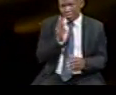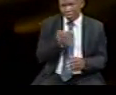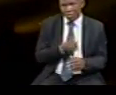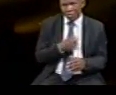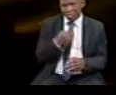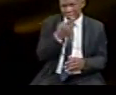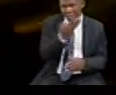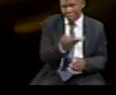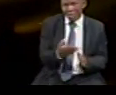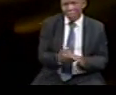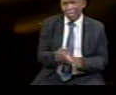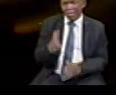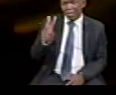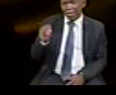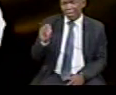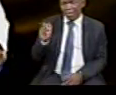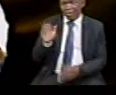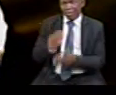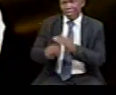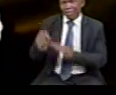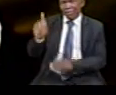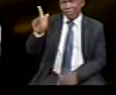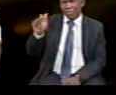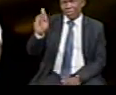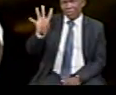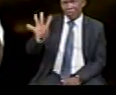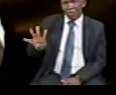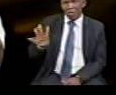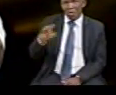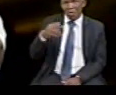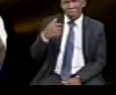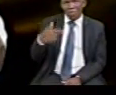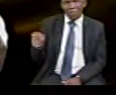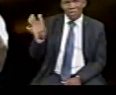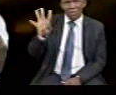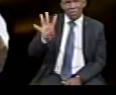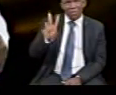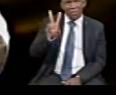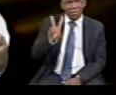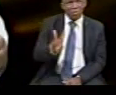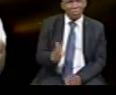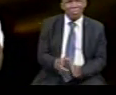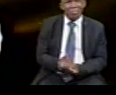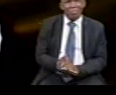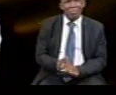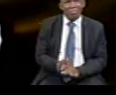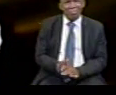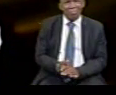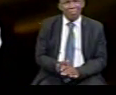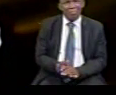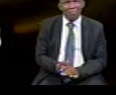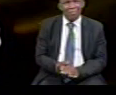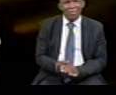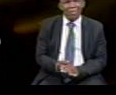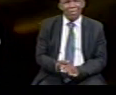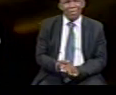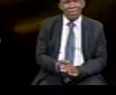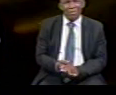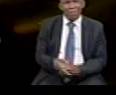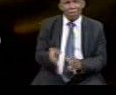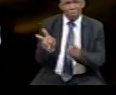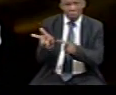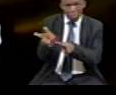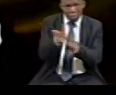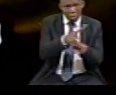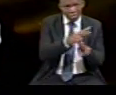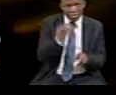doctrine. Matthew chapter 24, I want to read from verse 42. Verse 42 say, watch therefore,